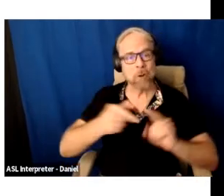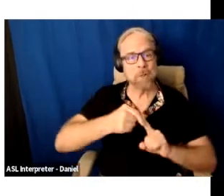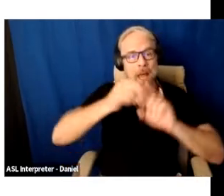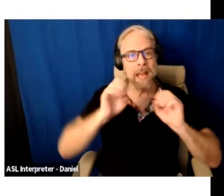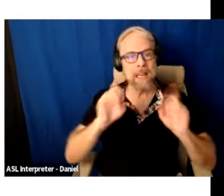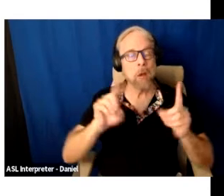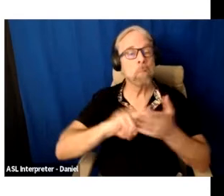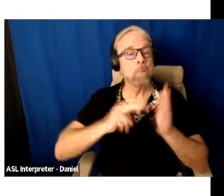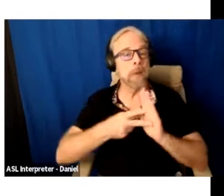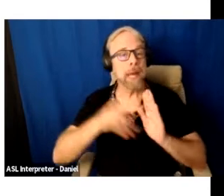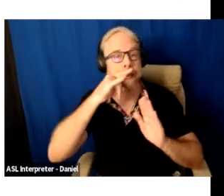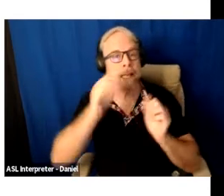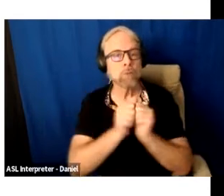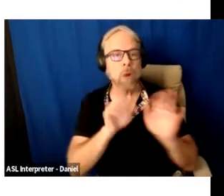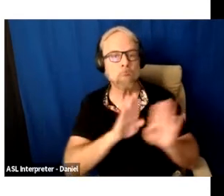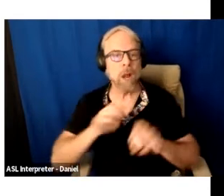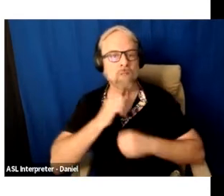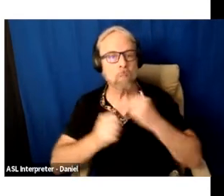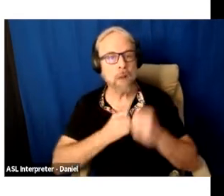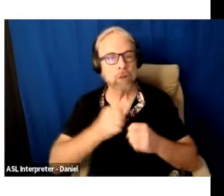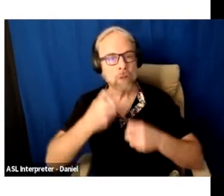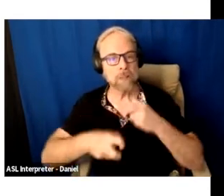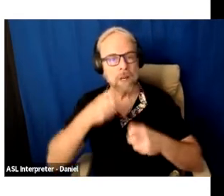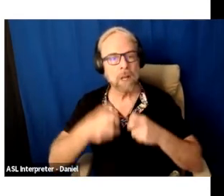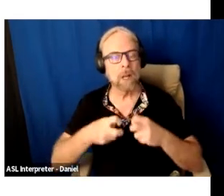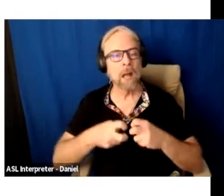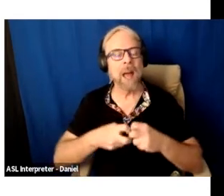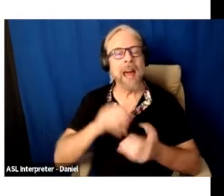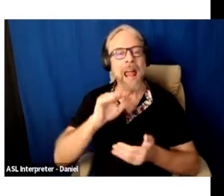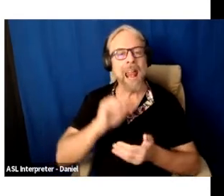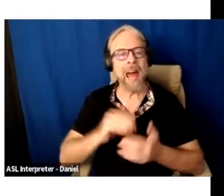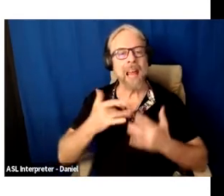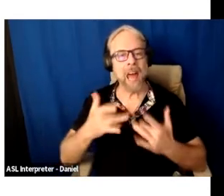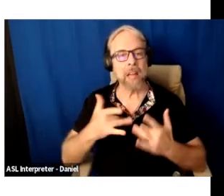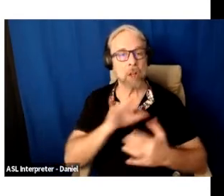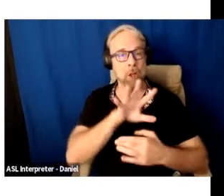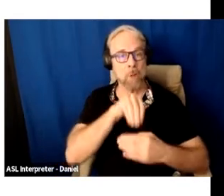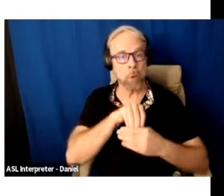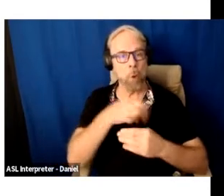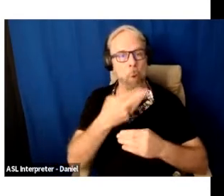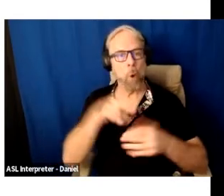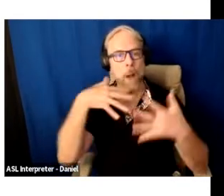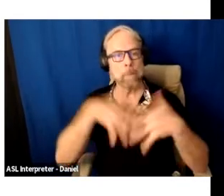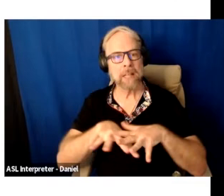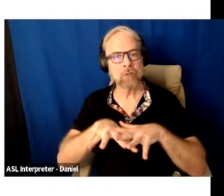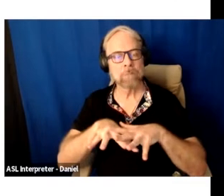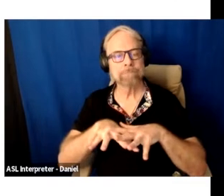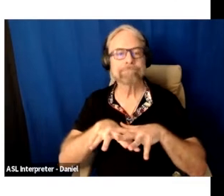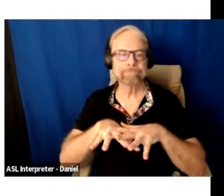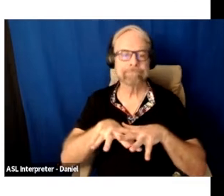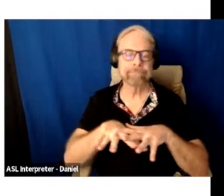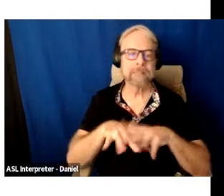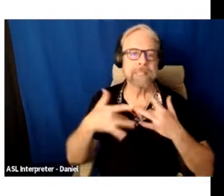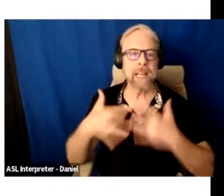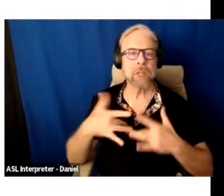meaning kids with behavioral and emotional difficulties are less likely to be included or mainstreamed and more likely to be sent to separate